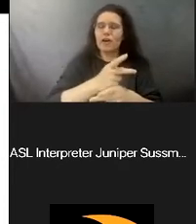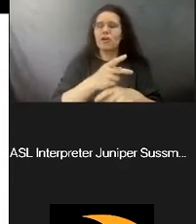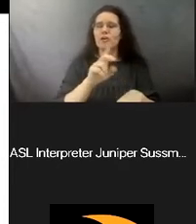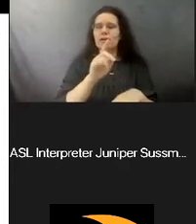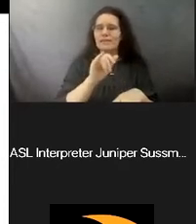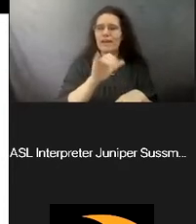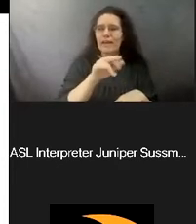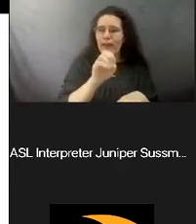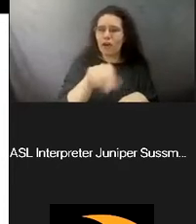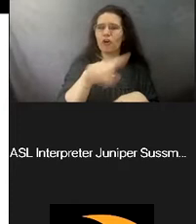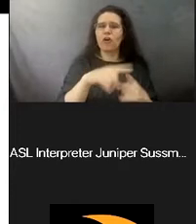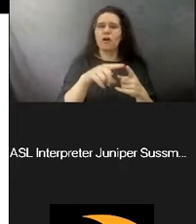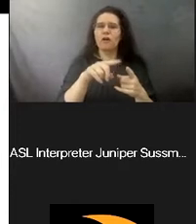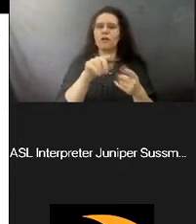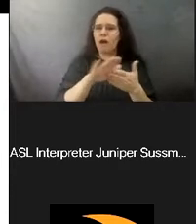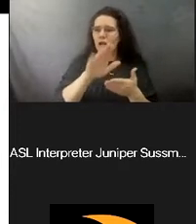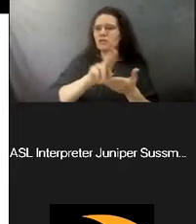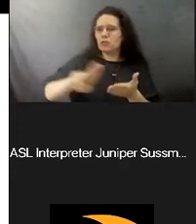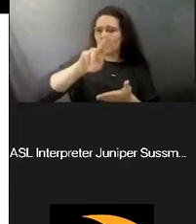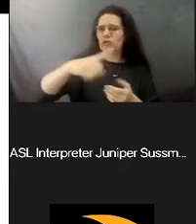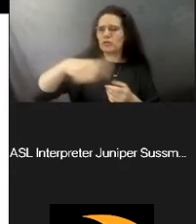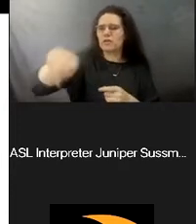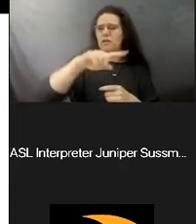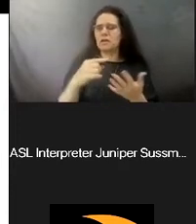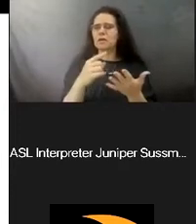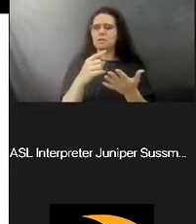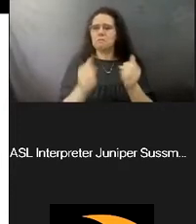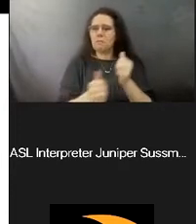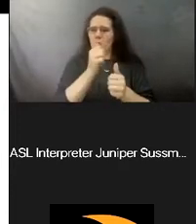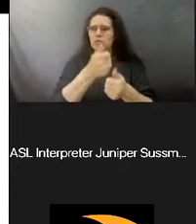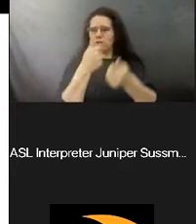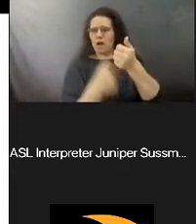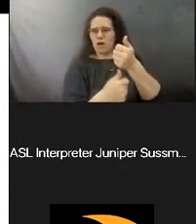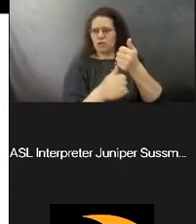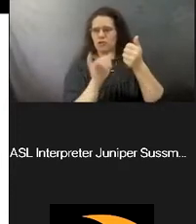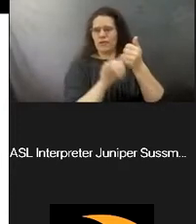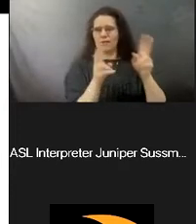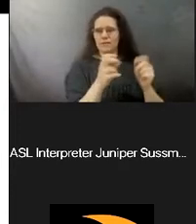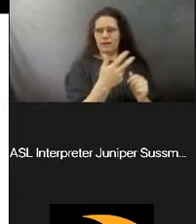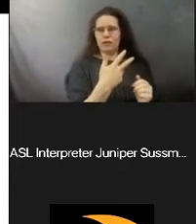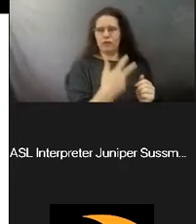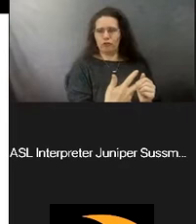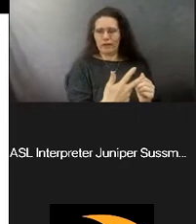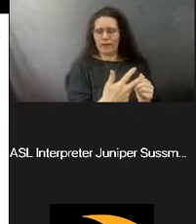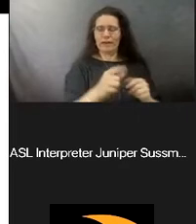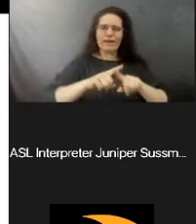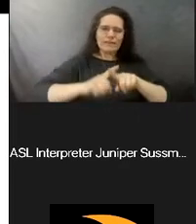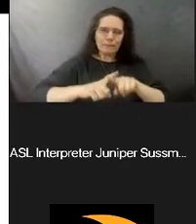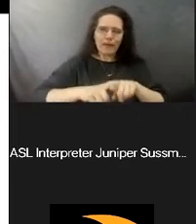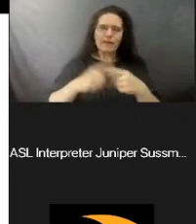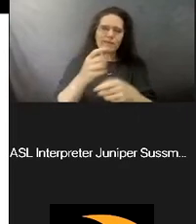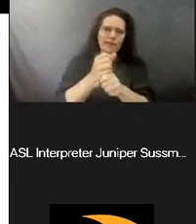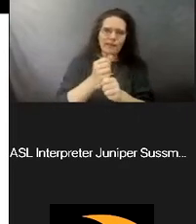and colleges and universities, depending on their structures. Like I said, how it applies exactly will depend on the entity and how they are either funded